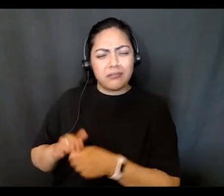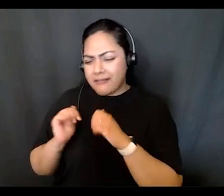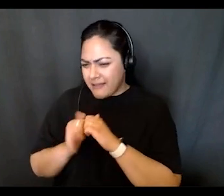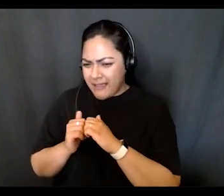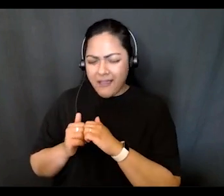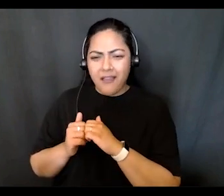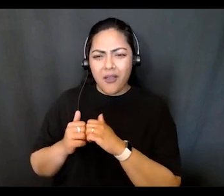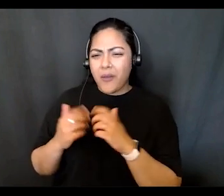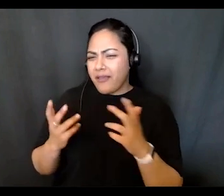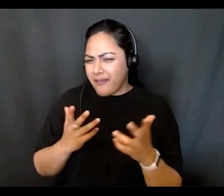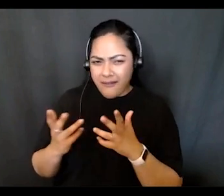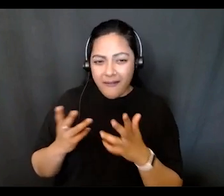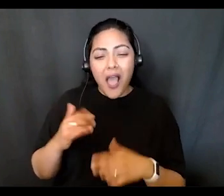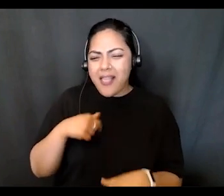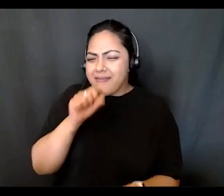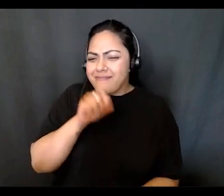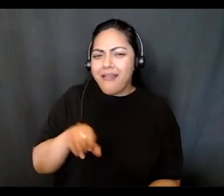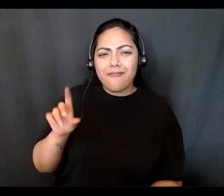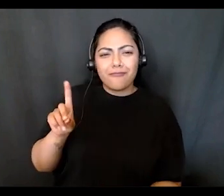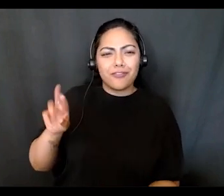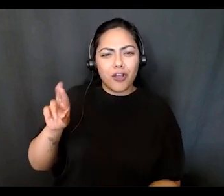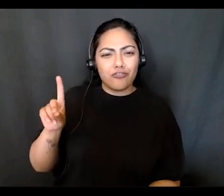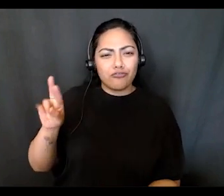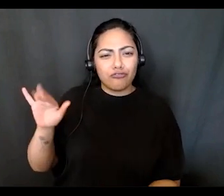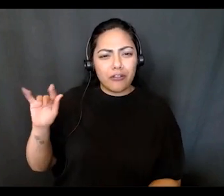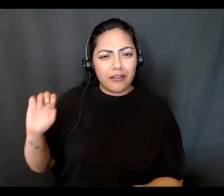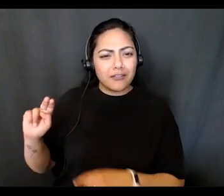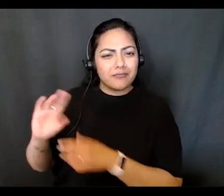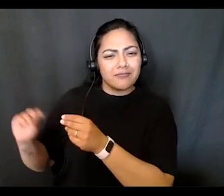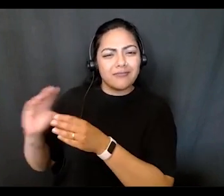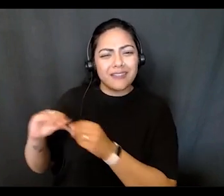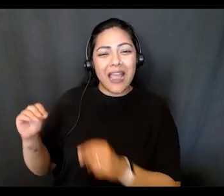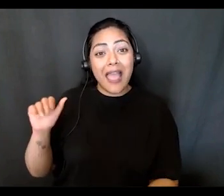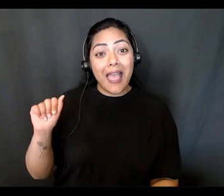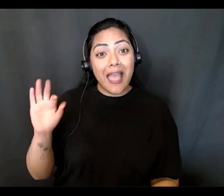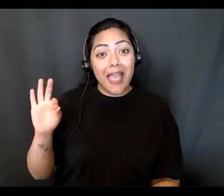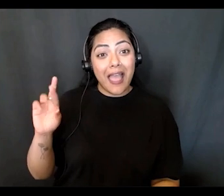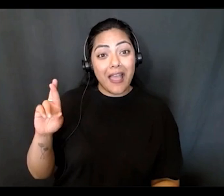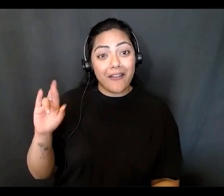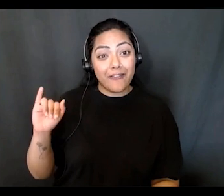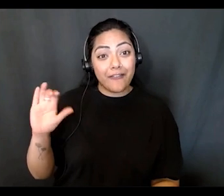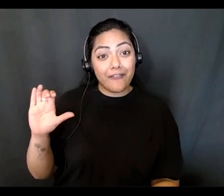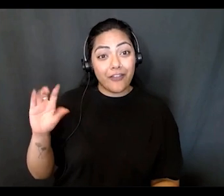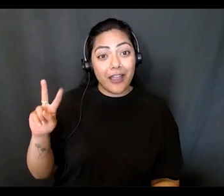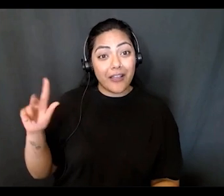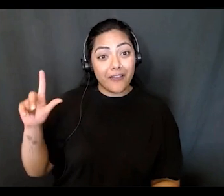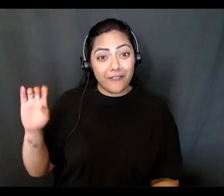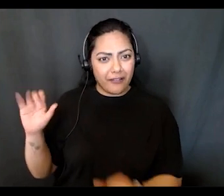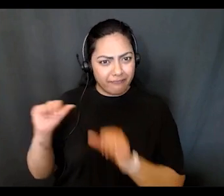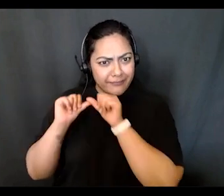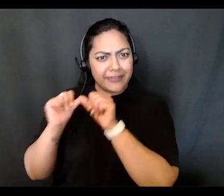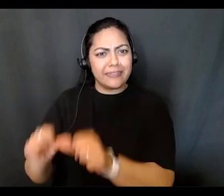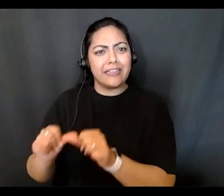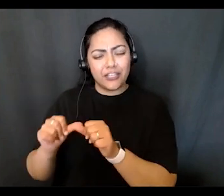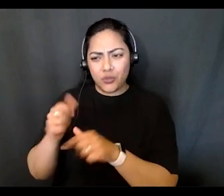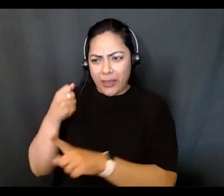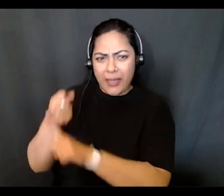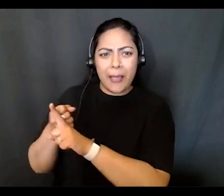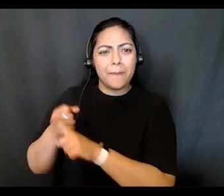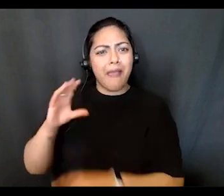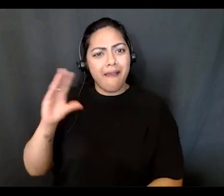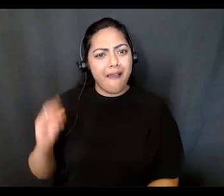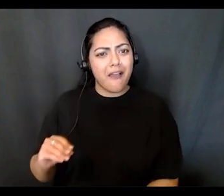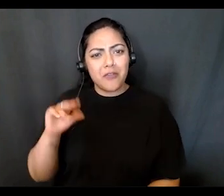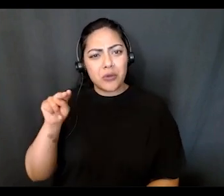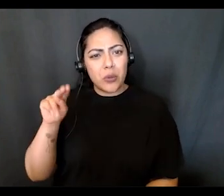Dr. Dryden about Africville and that history, which we know continues to have impacts, not just in Nova Scotia for African